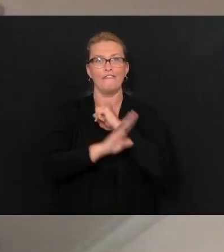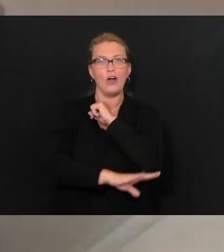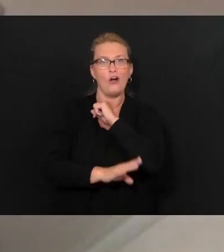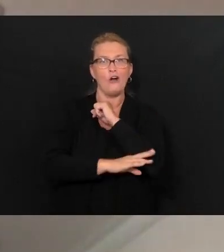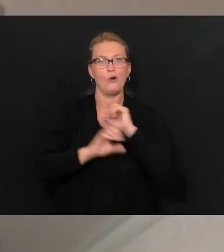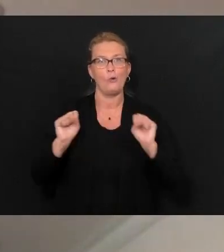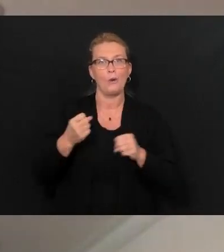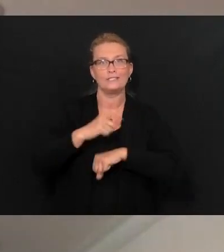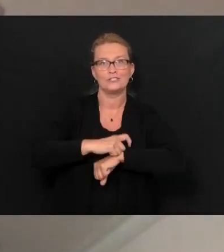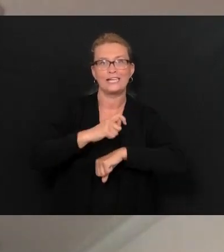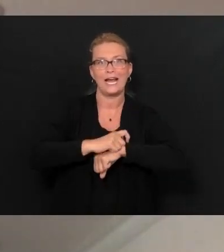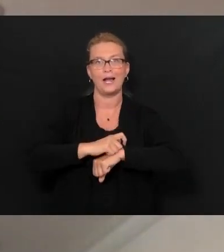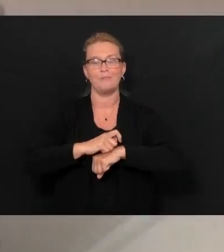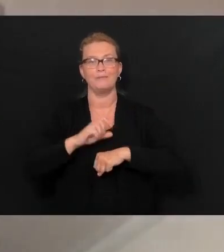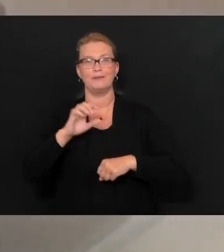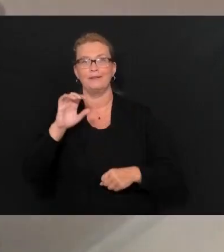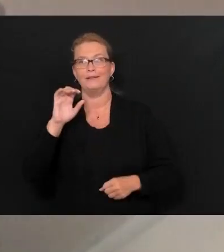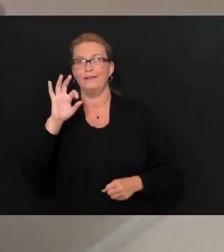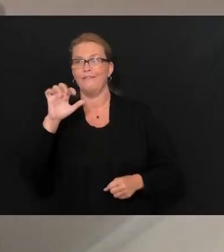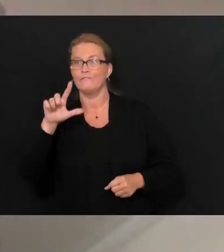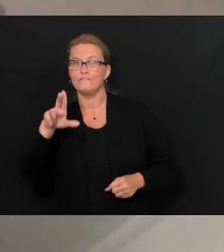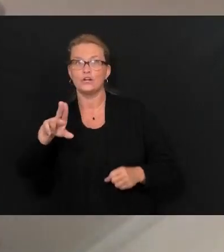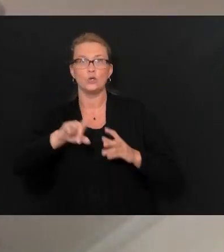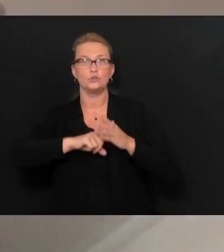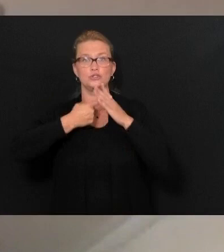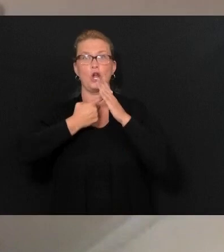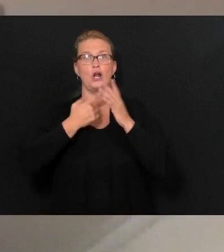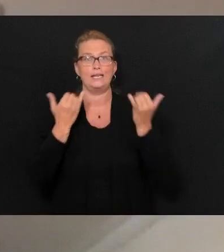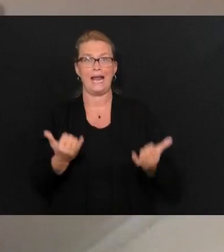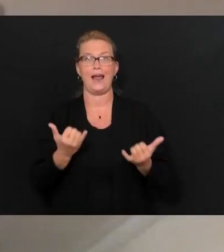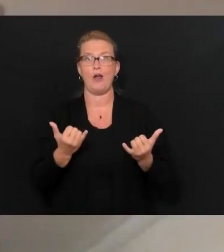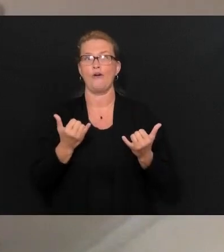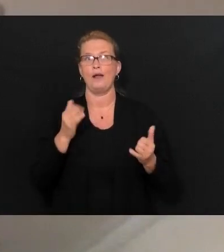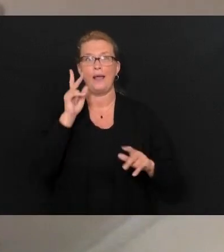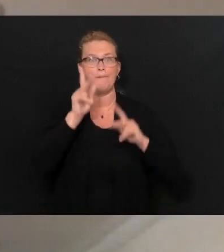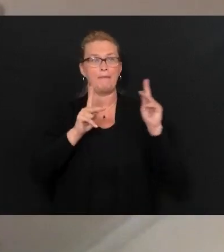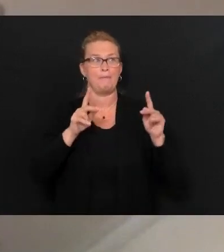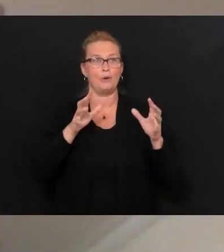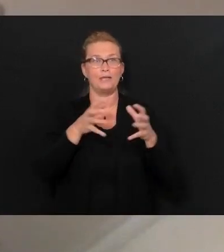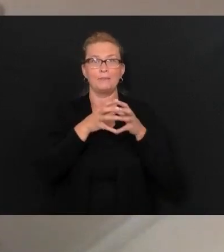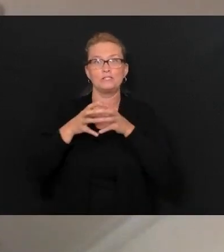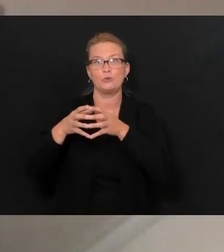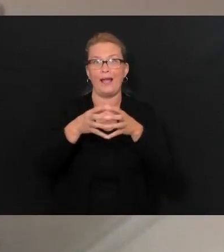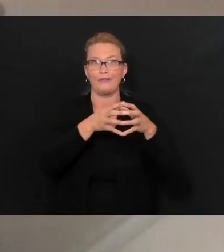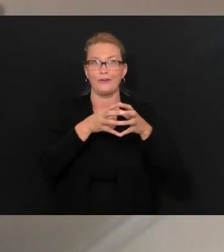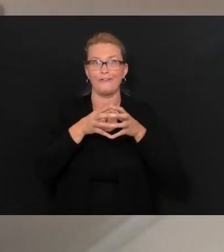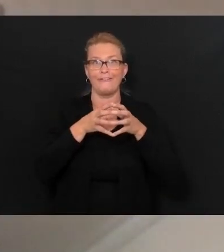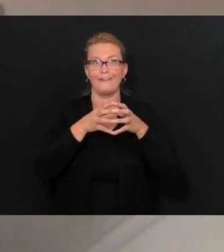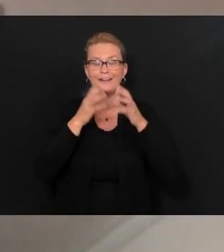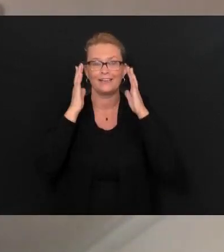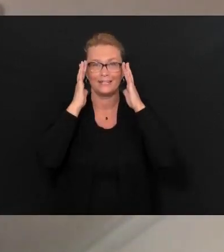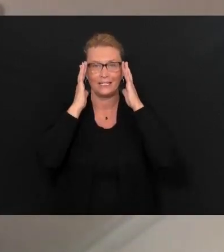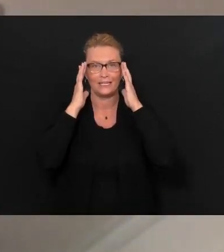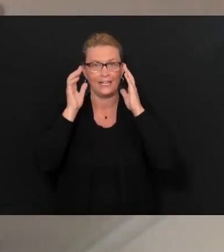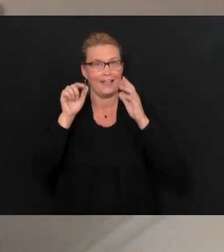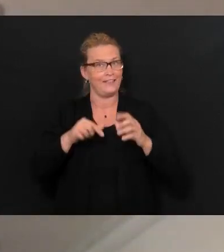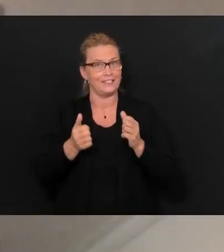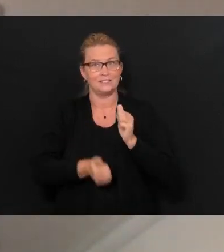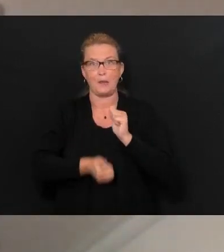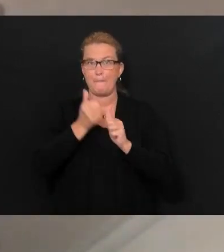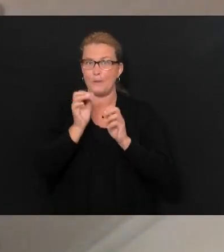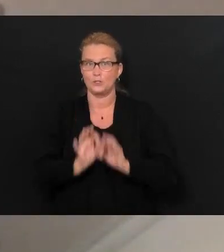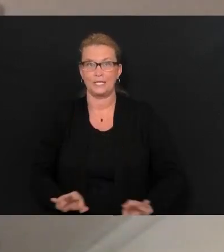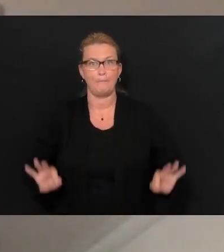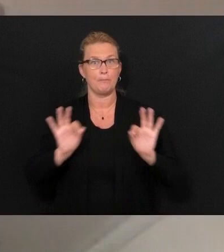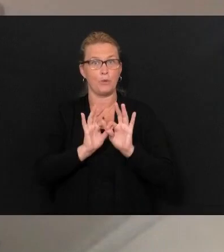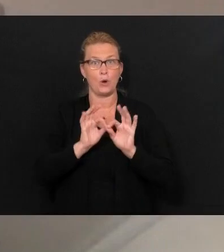up, influenza coming on, you know, people coming together. So this is probably the most important year that we've had